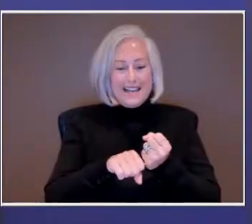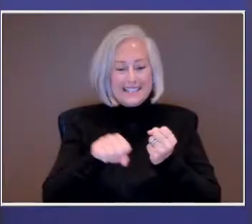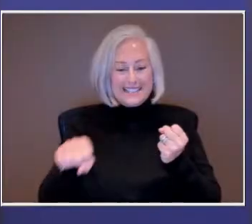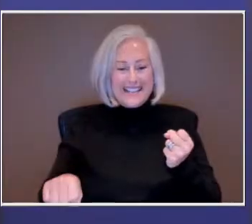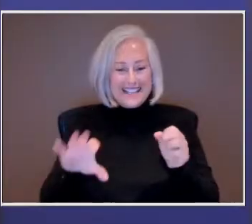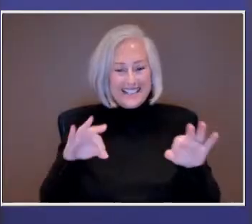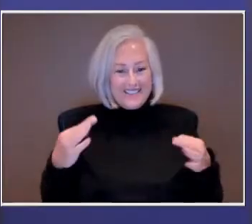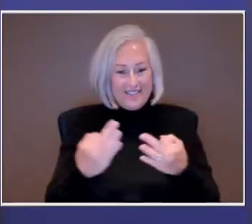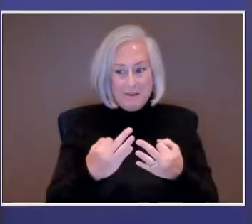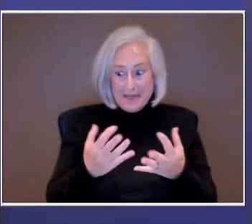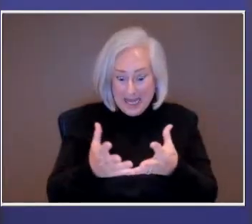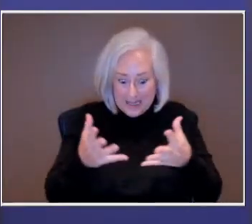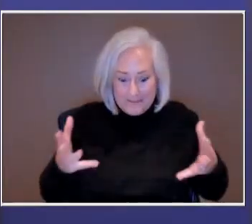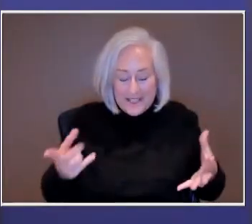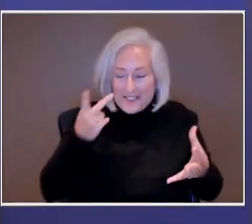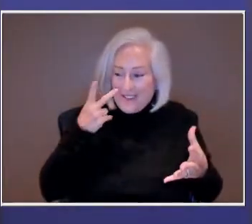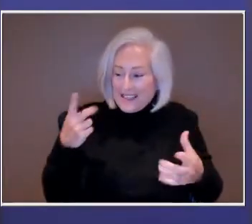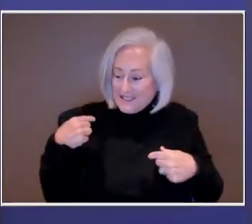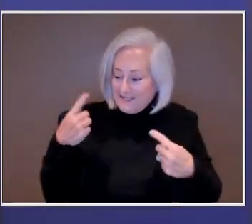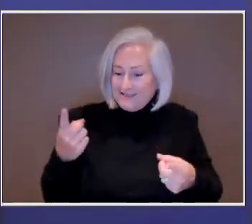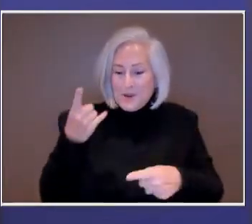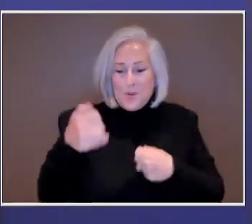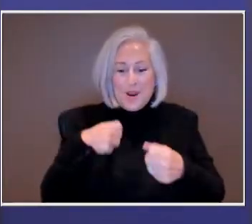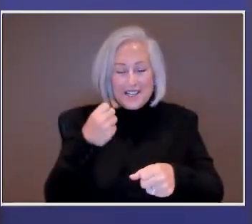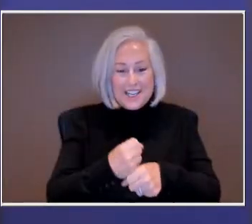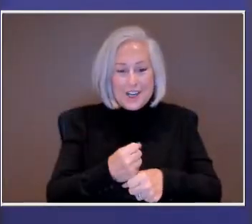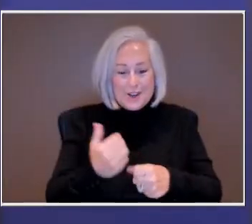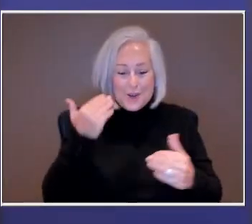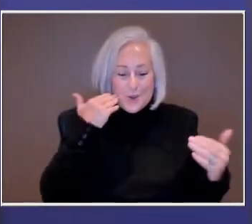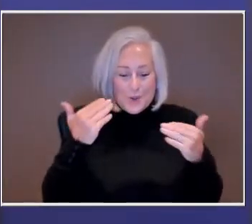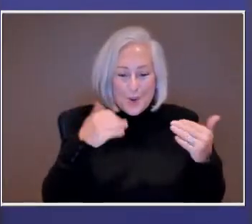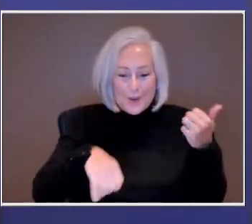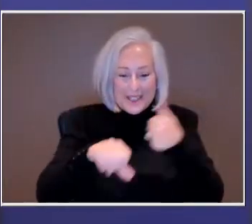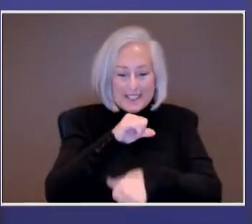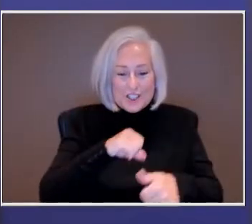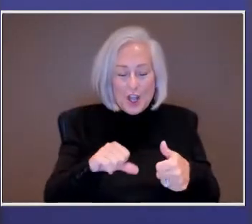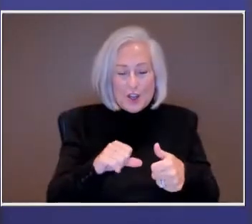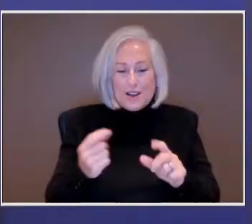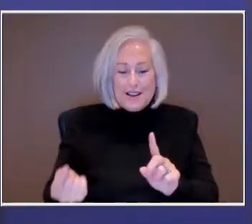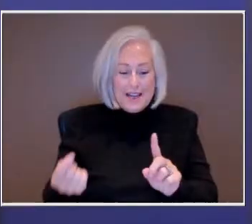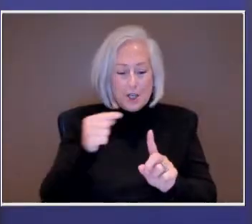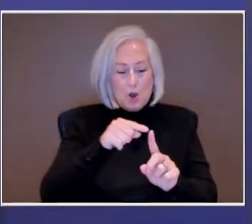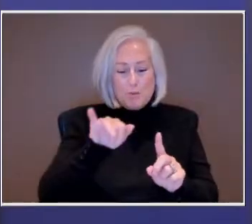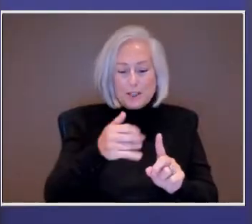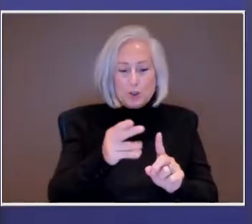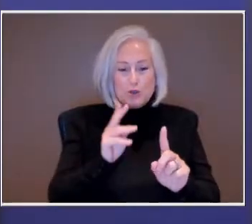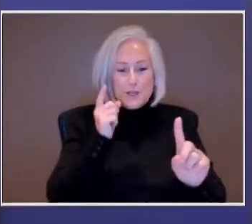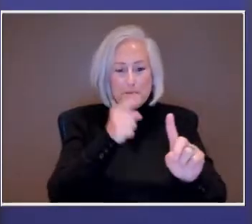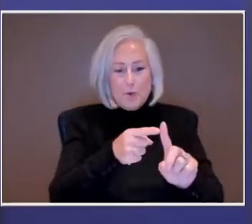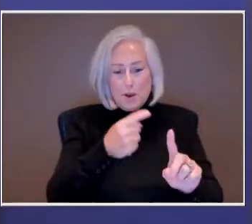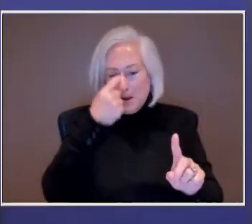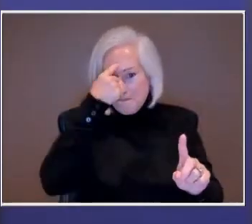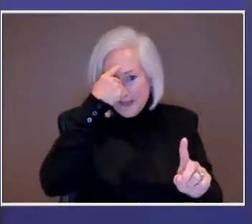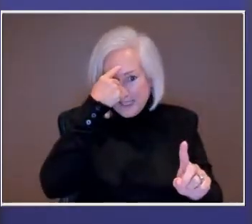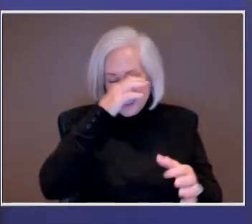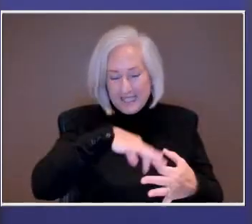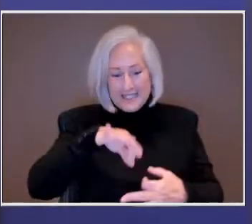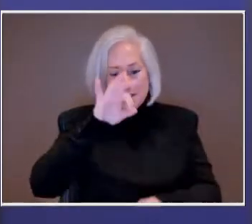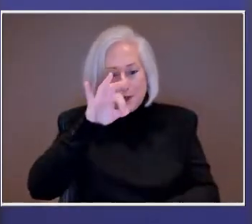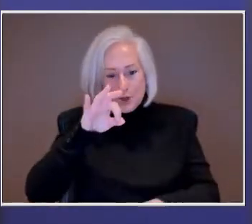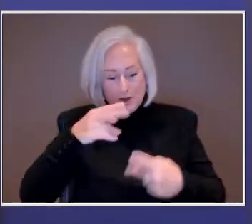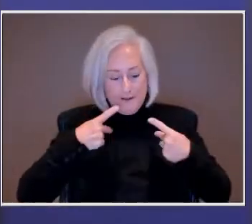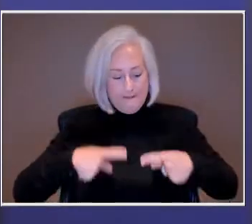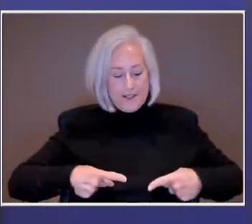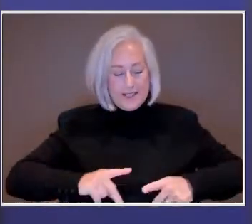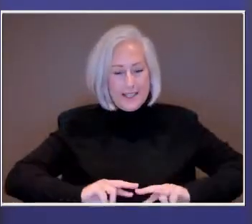last year, and you get to know them, and then really quickly going back to Jan's point, mentally, spiritually, and physically ready for this